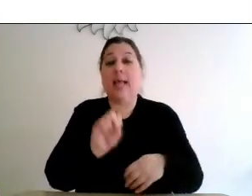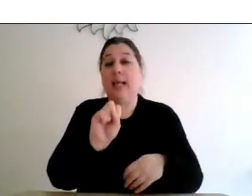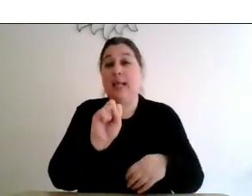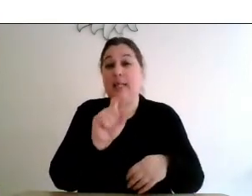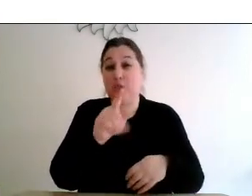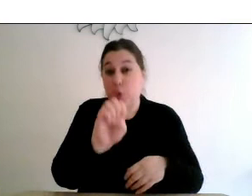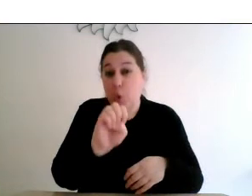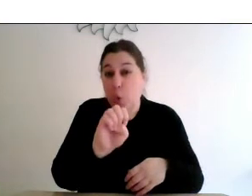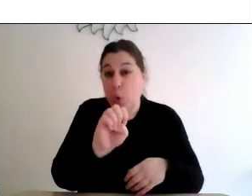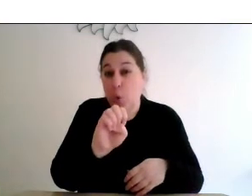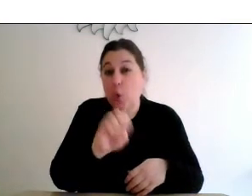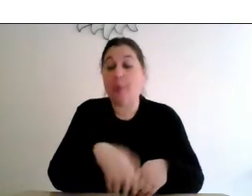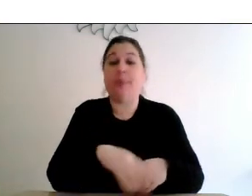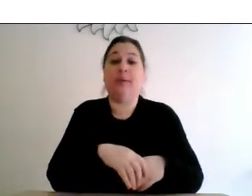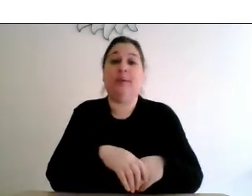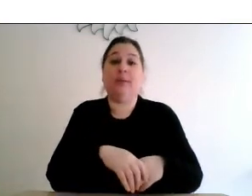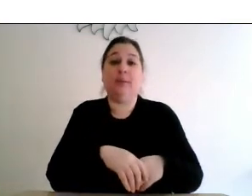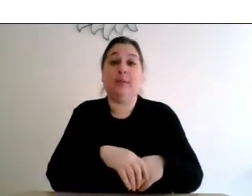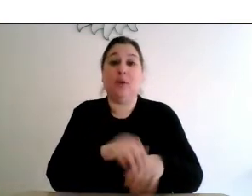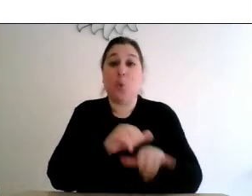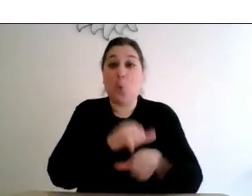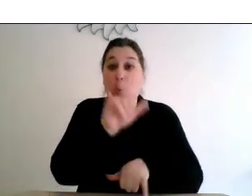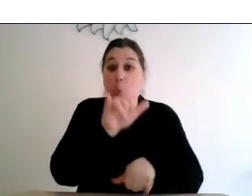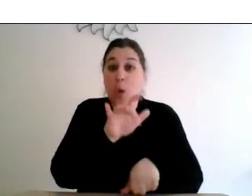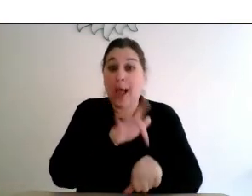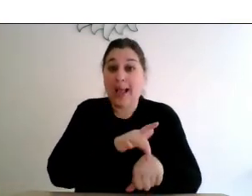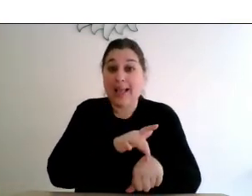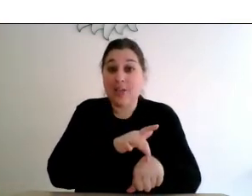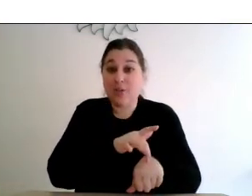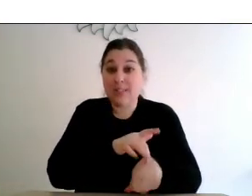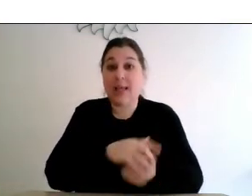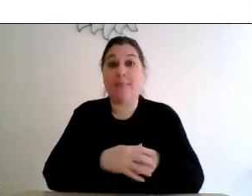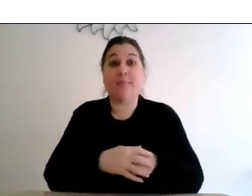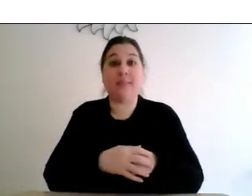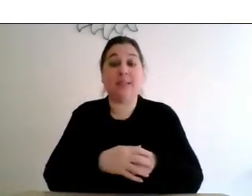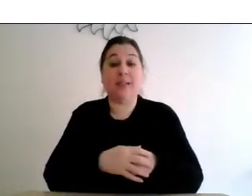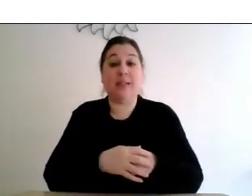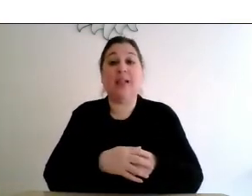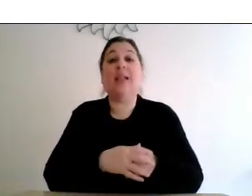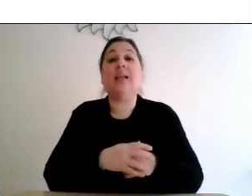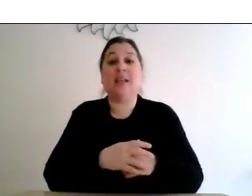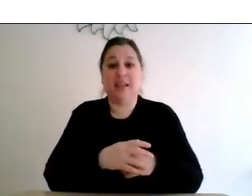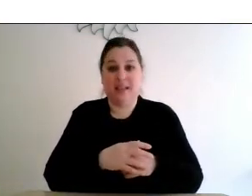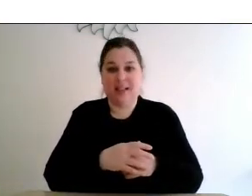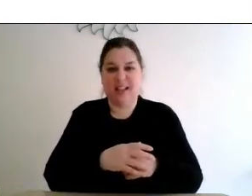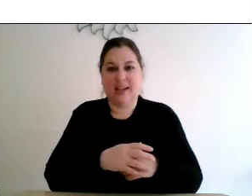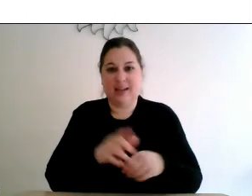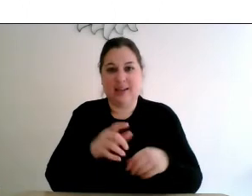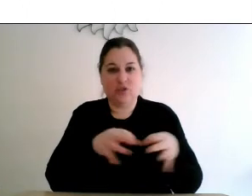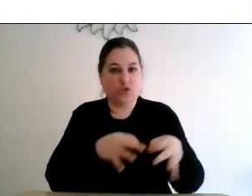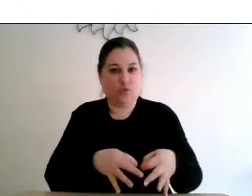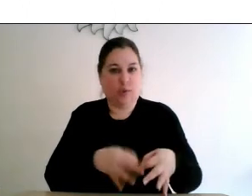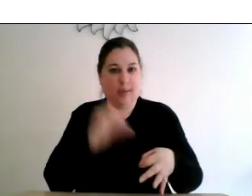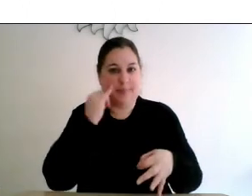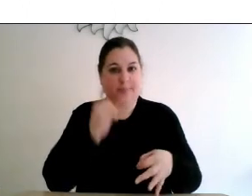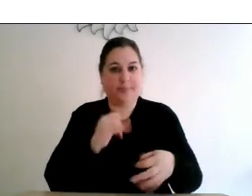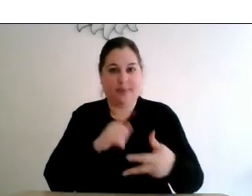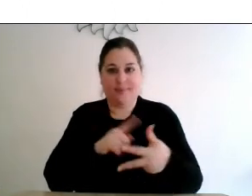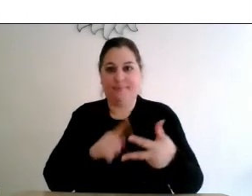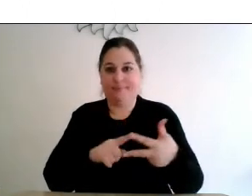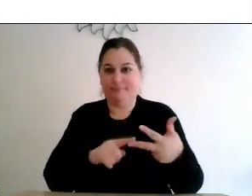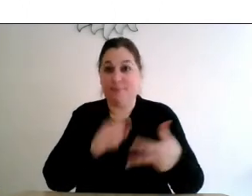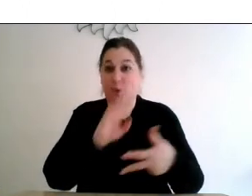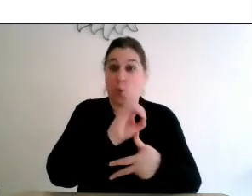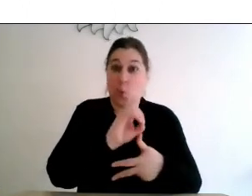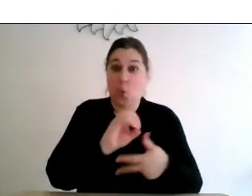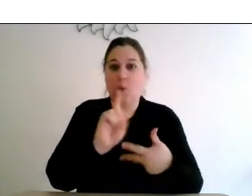pause, try doing it yourself, describe it with the slopes and y-intercepts, and then press play so that you can check your